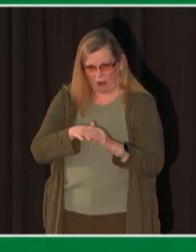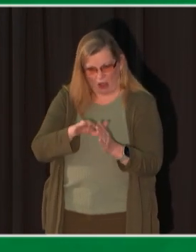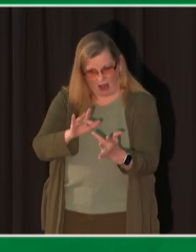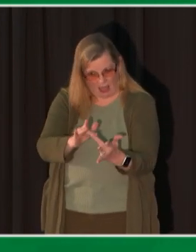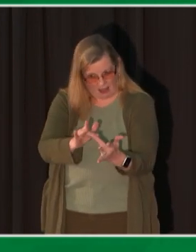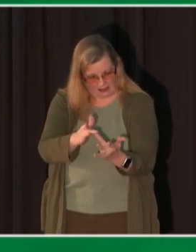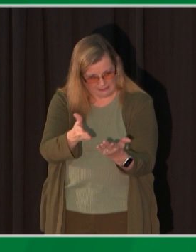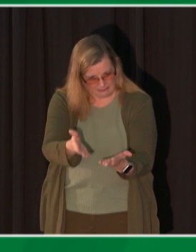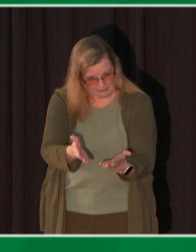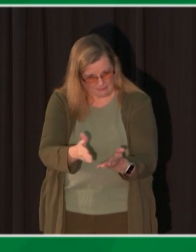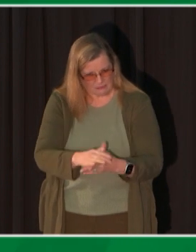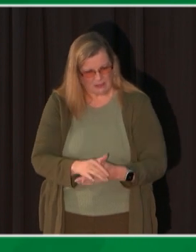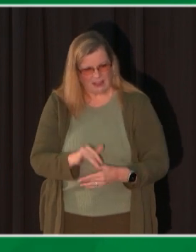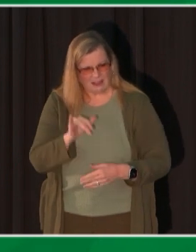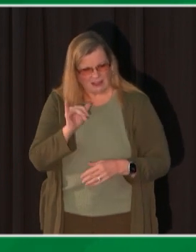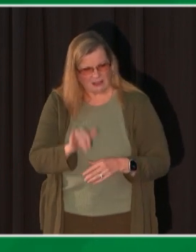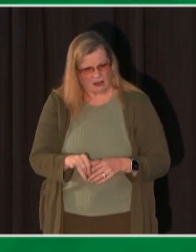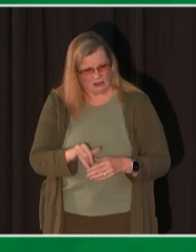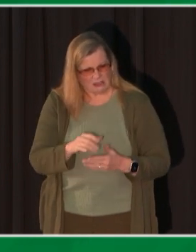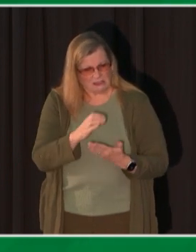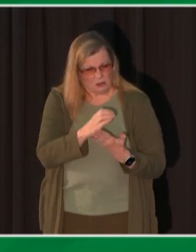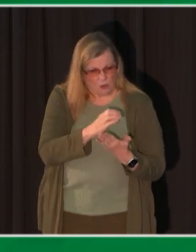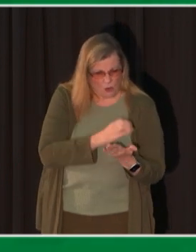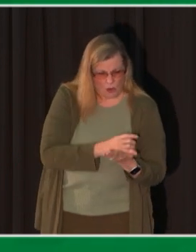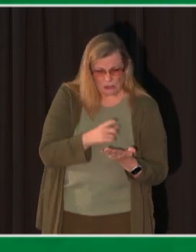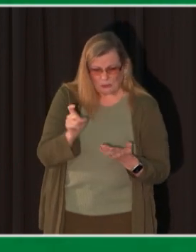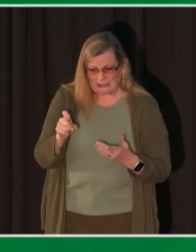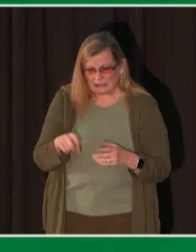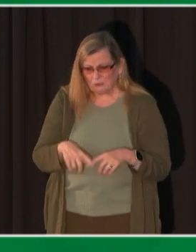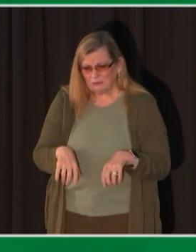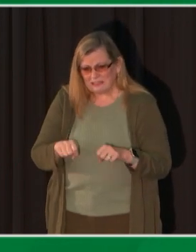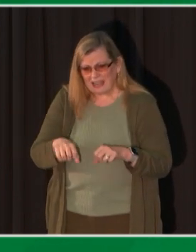AP courses who need them.